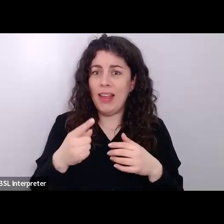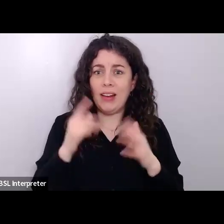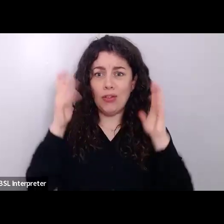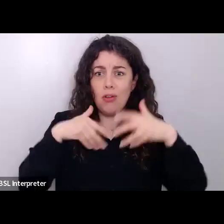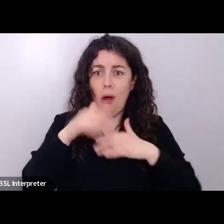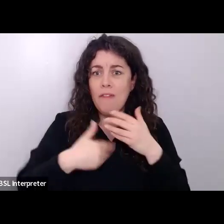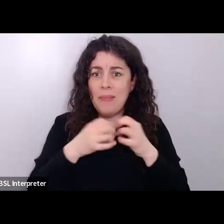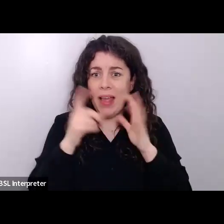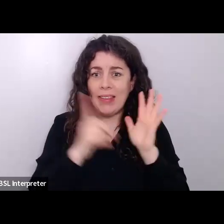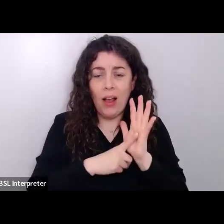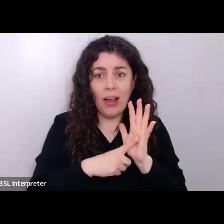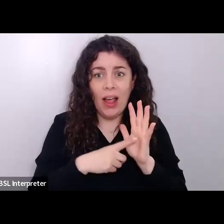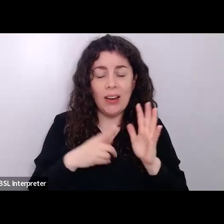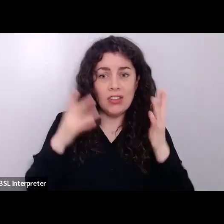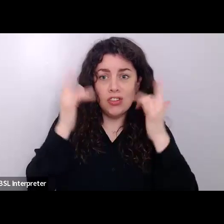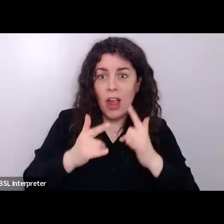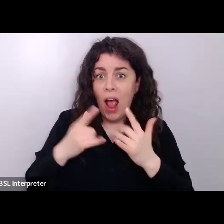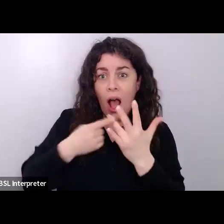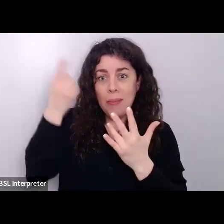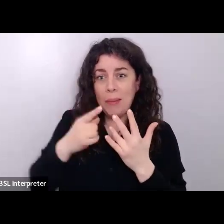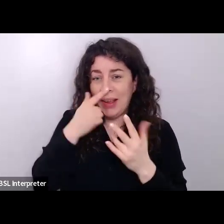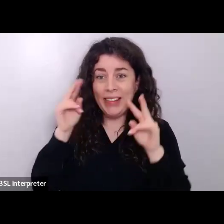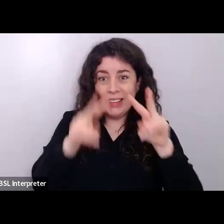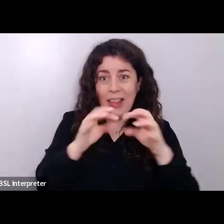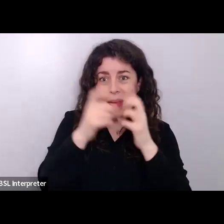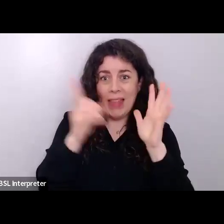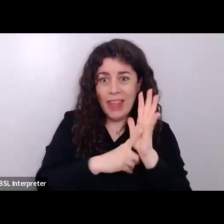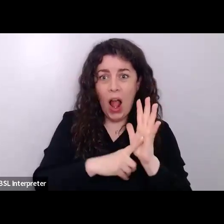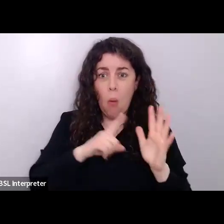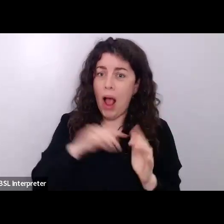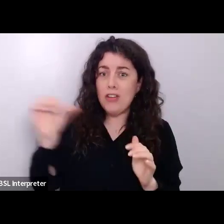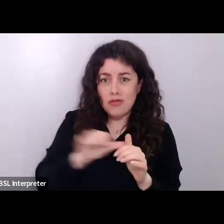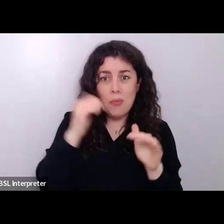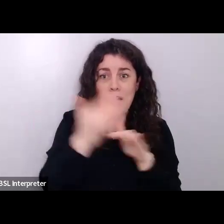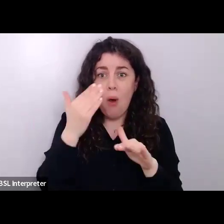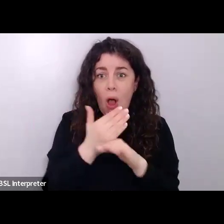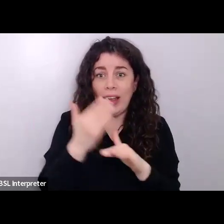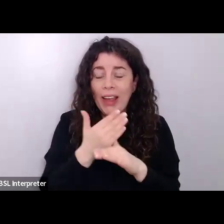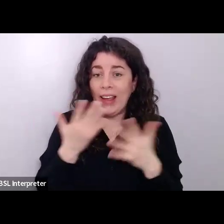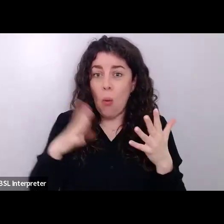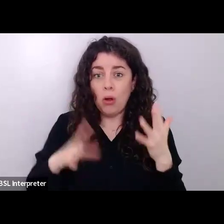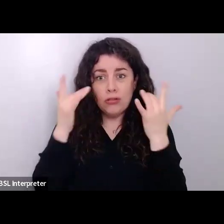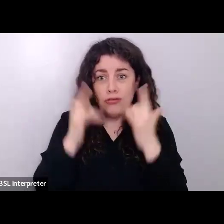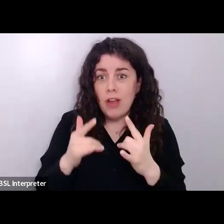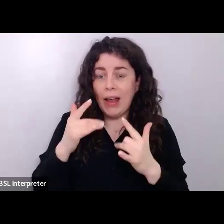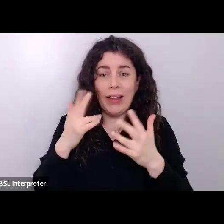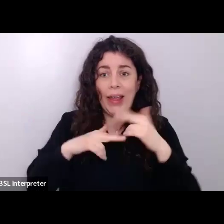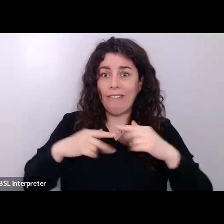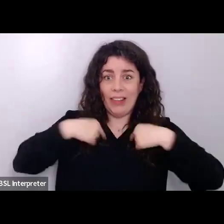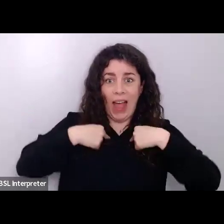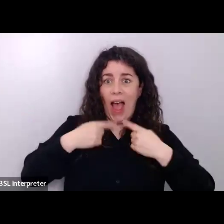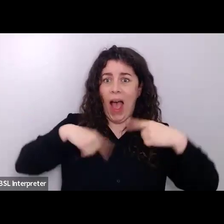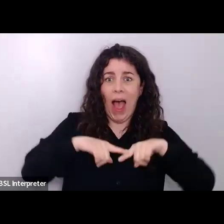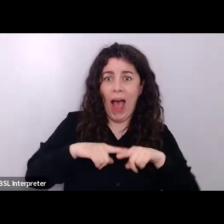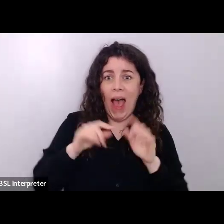just confirm with other attendees if they're able to see it? Because as far as I can tell, it should be working. So I just want to see if this is an issue kind of on our end, or if maybe